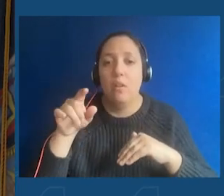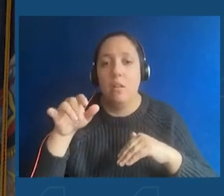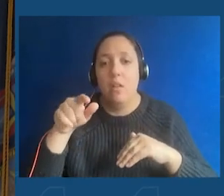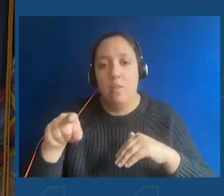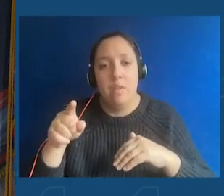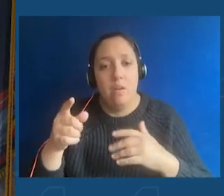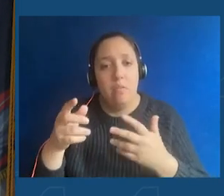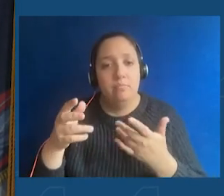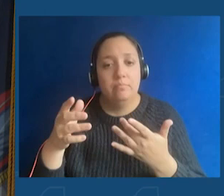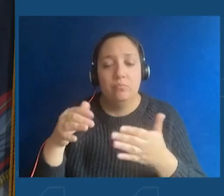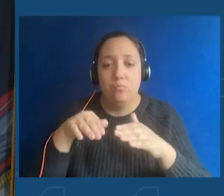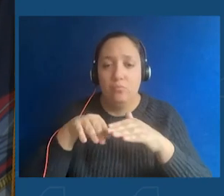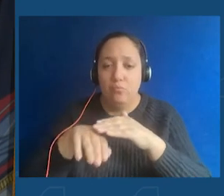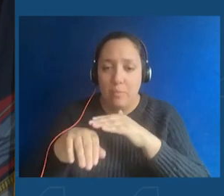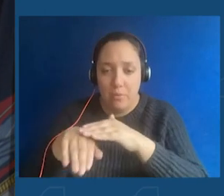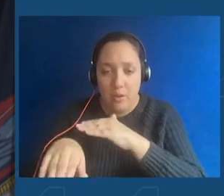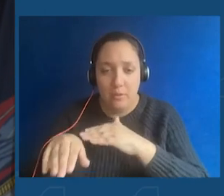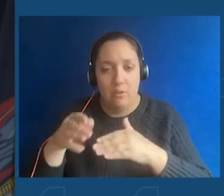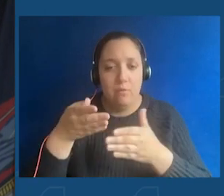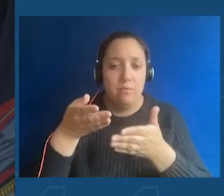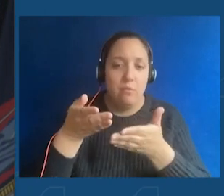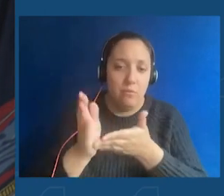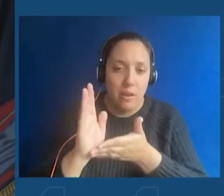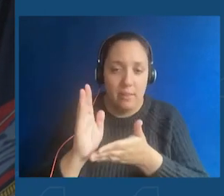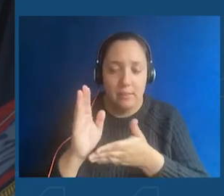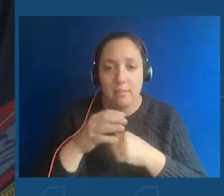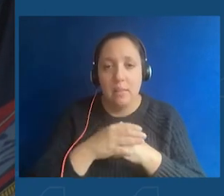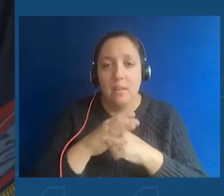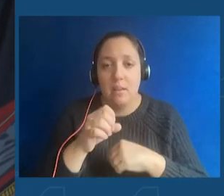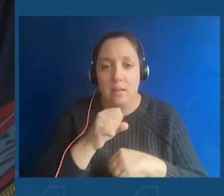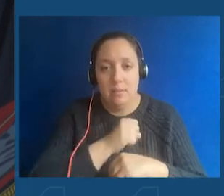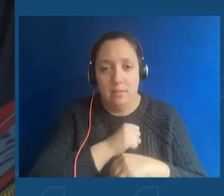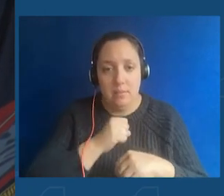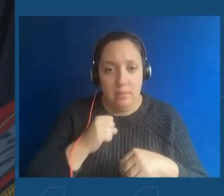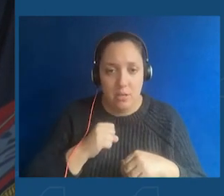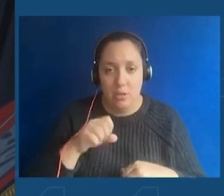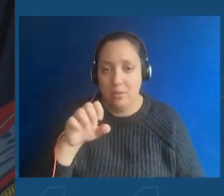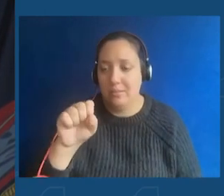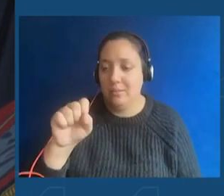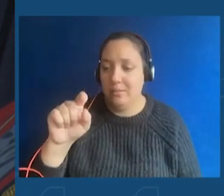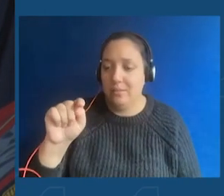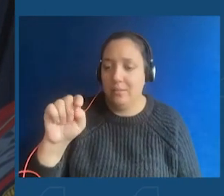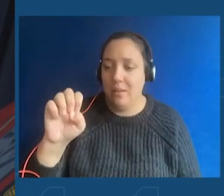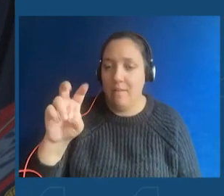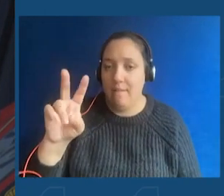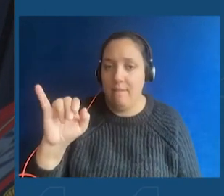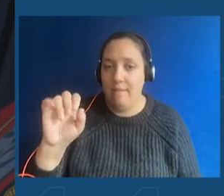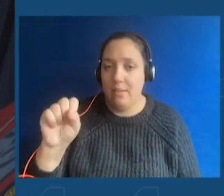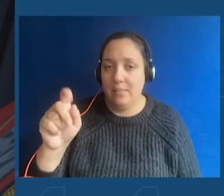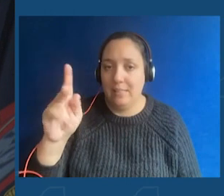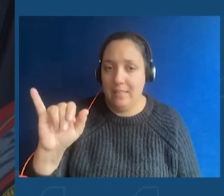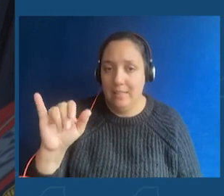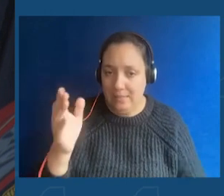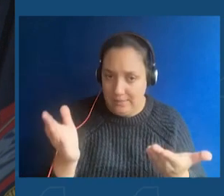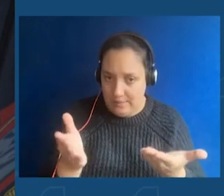First of all, one of our bill sponsors, Senator Stavisky, has joined us. Senator Toby-Ann Stavisky, thank